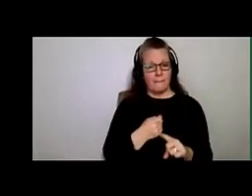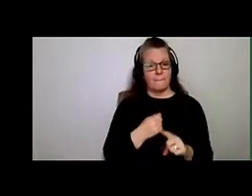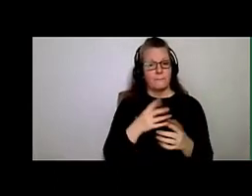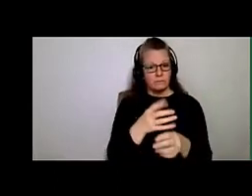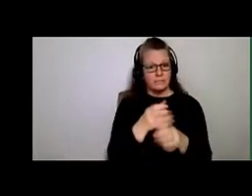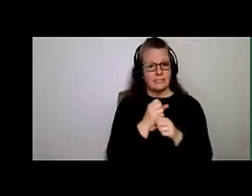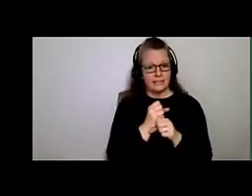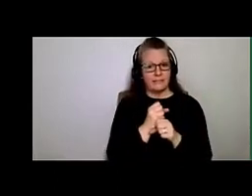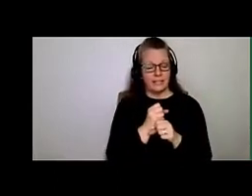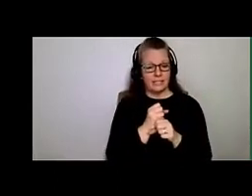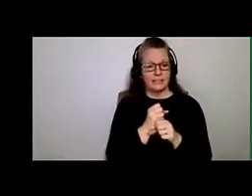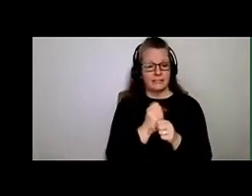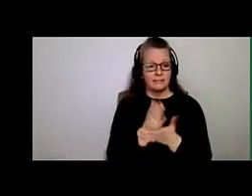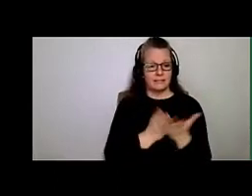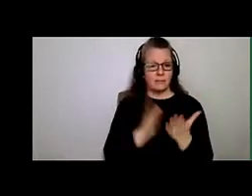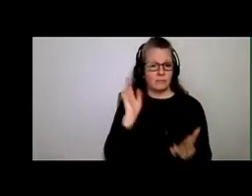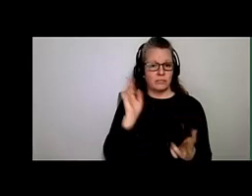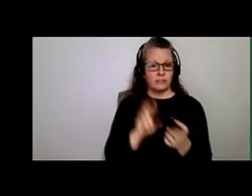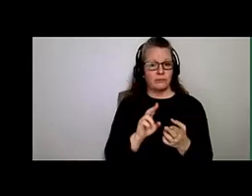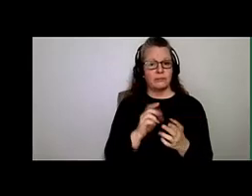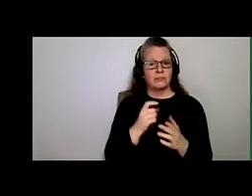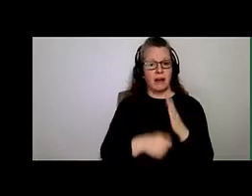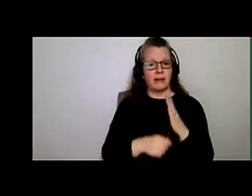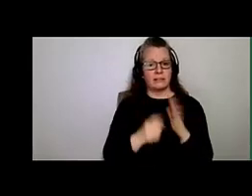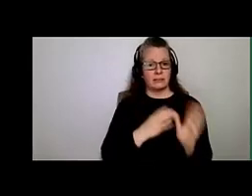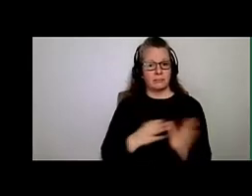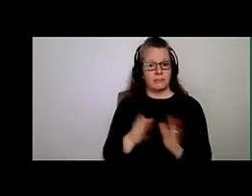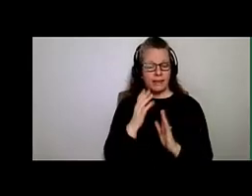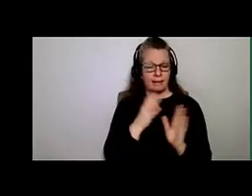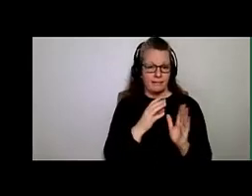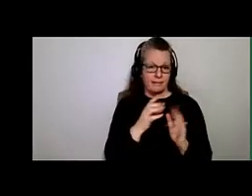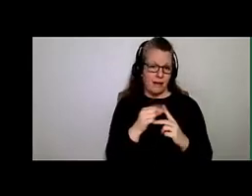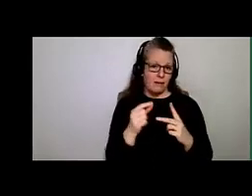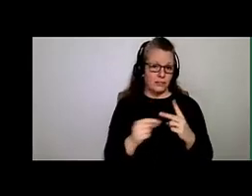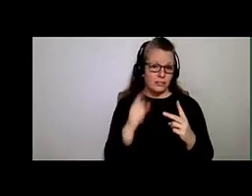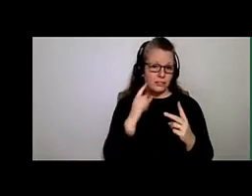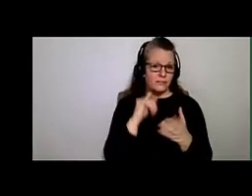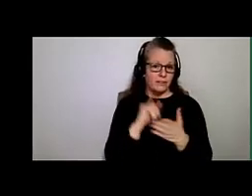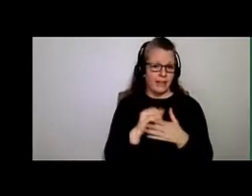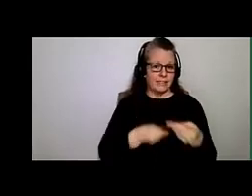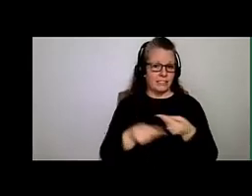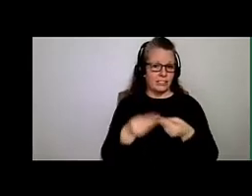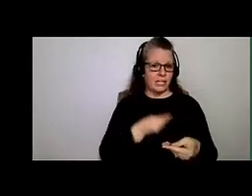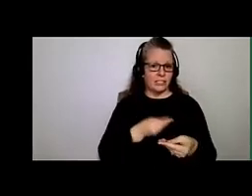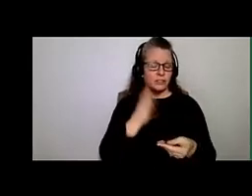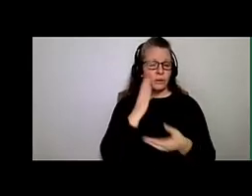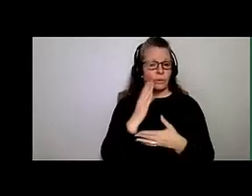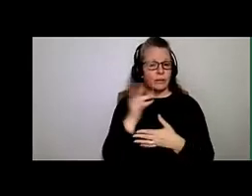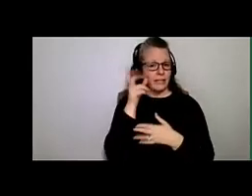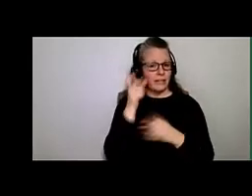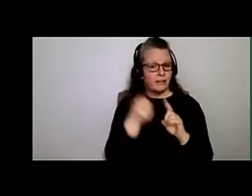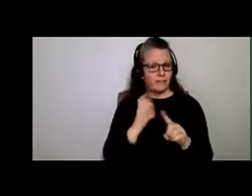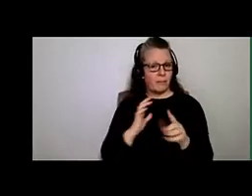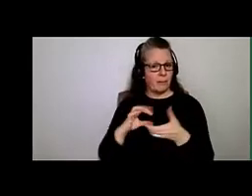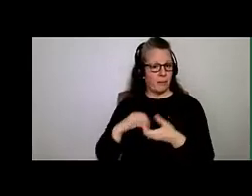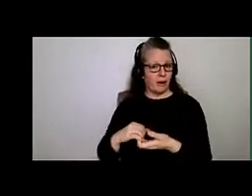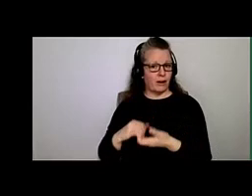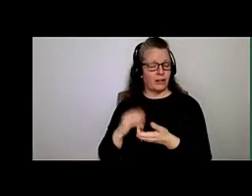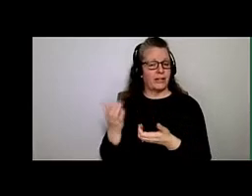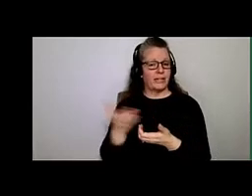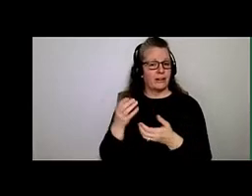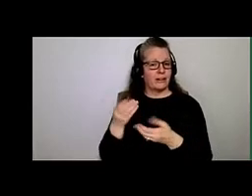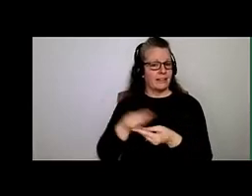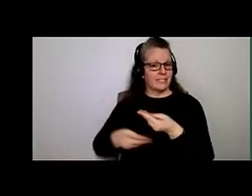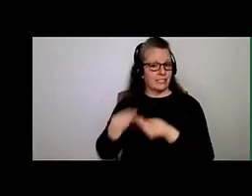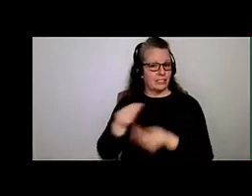receiving some reduced cost plan options on the exchange. And so you're going to hear from our partner over at the exchange here in just a